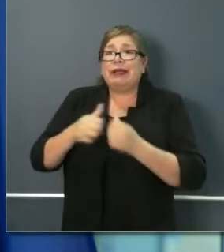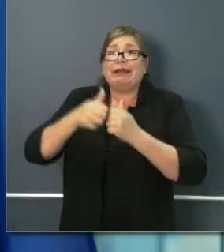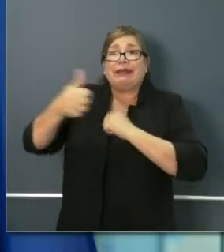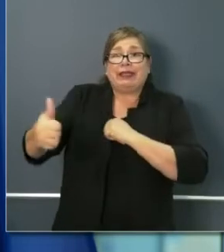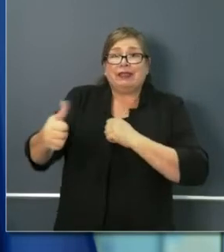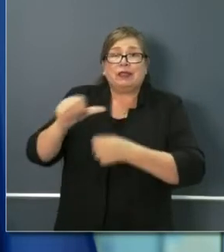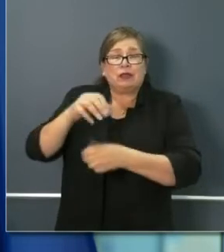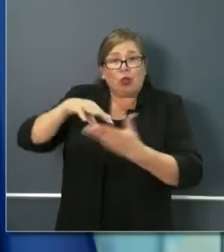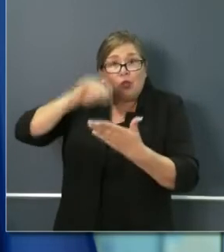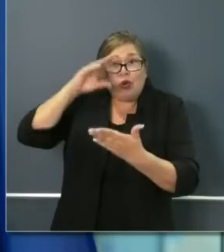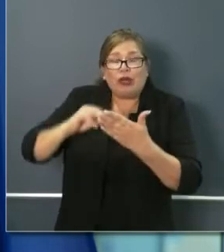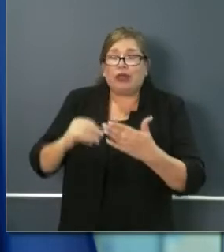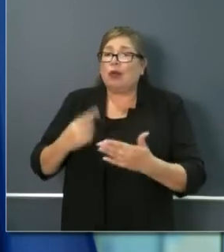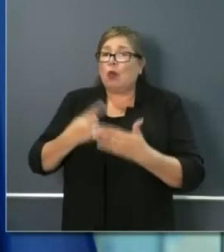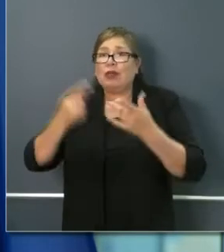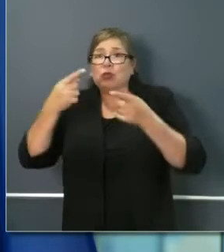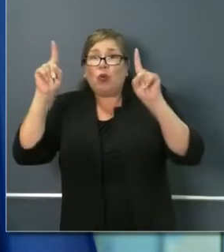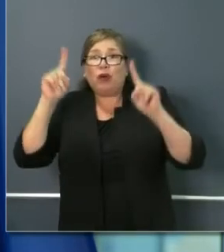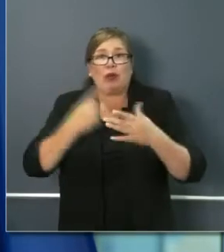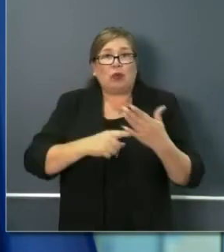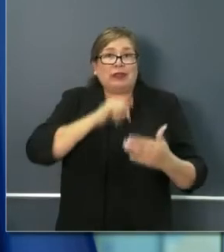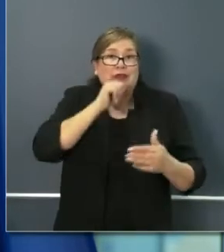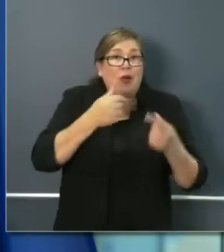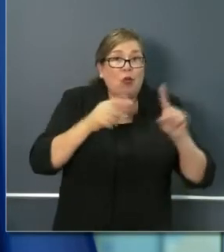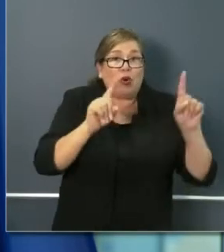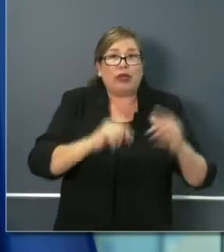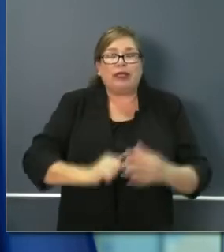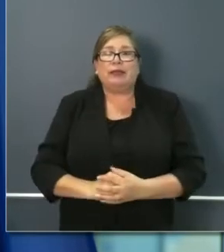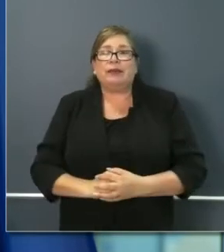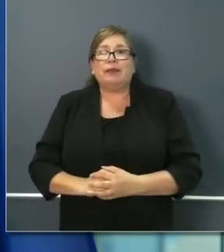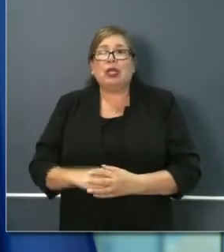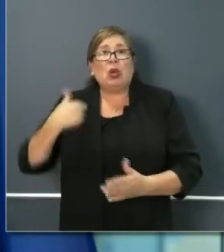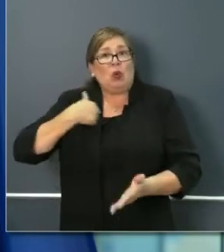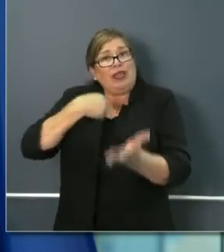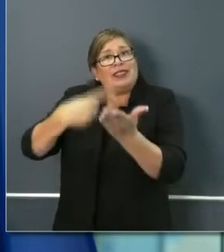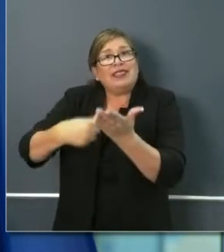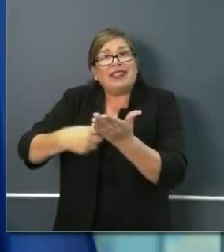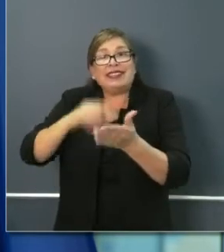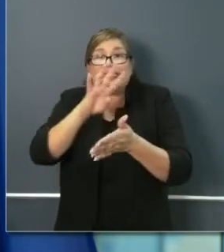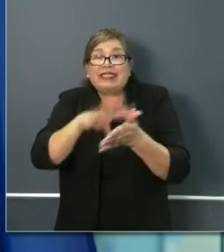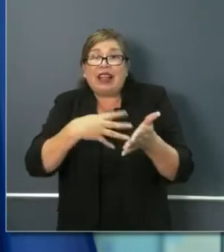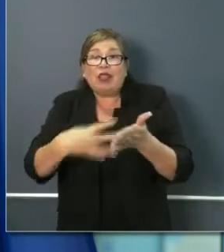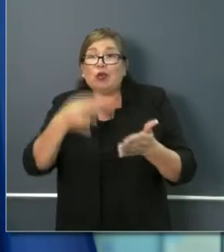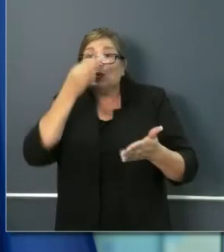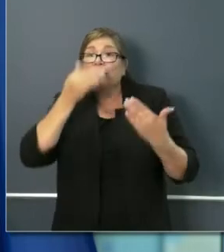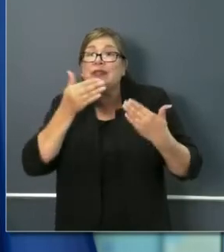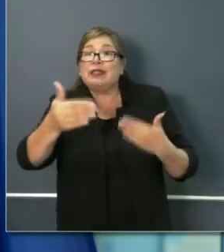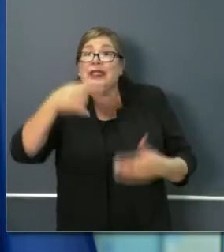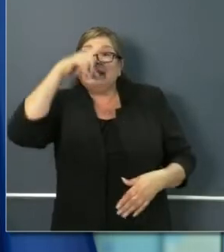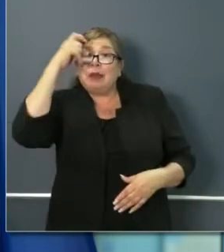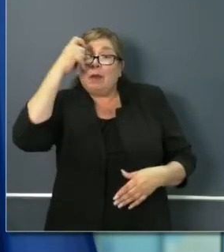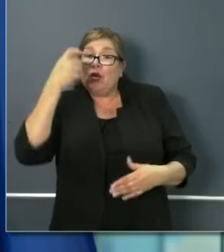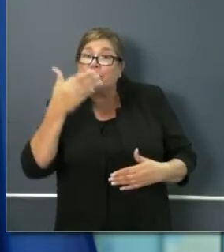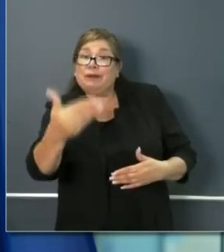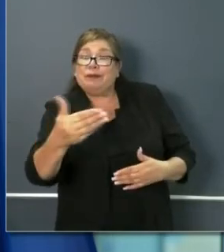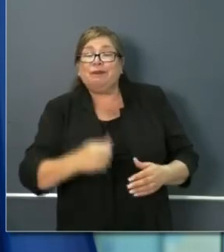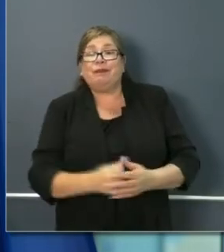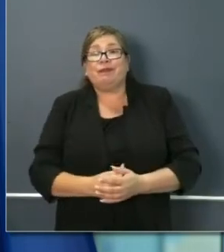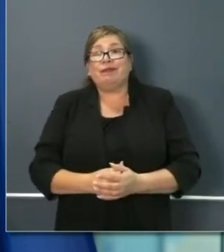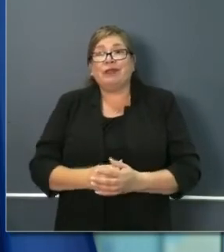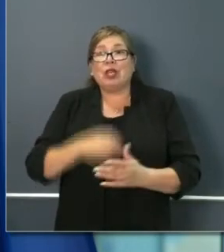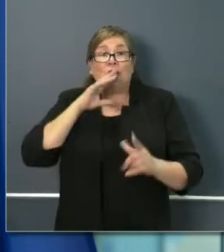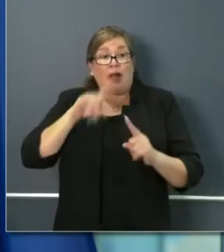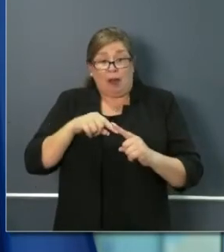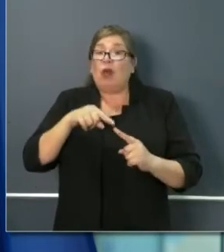not. But he also talked about the calendar. He talked about the summer coming upon us. He talked not just about the calendar